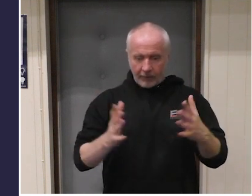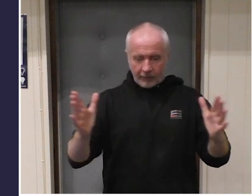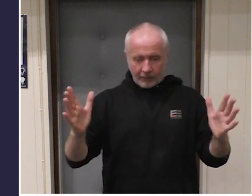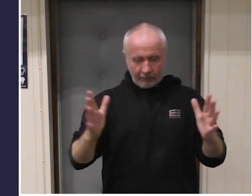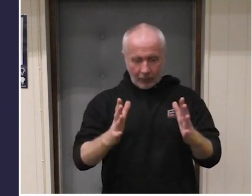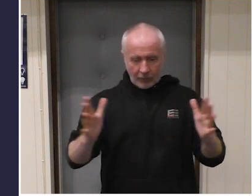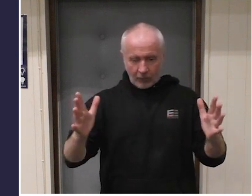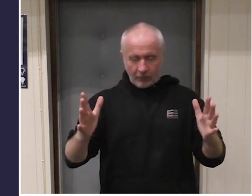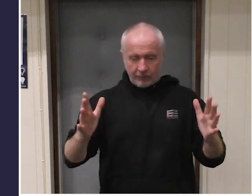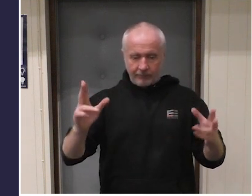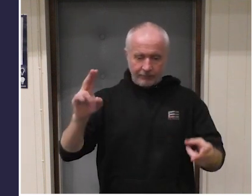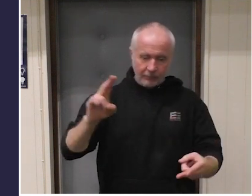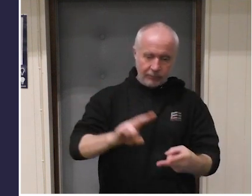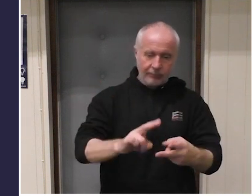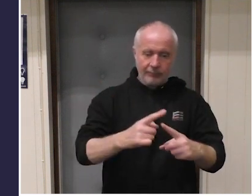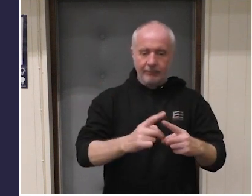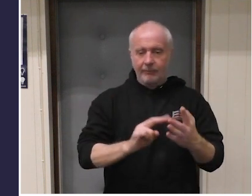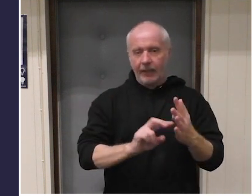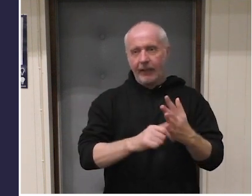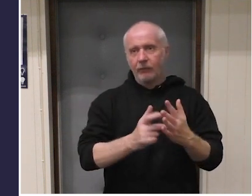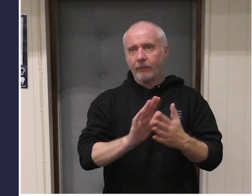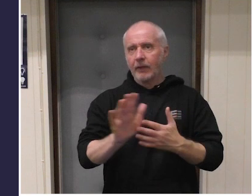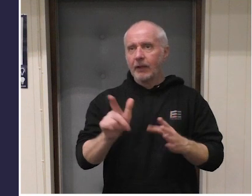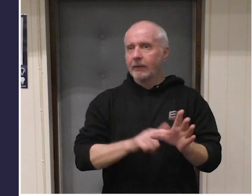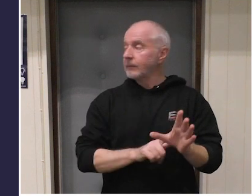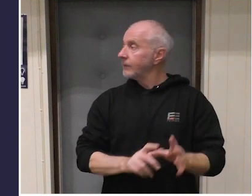decrease the entropy, of course.